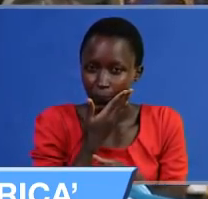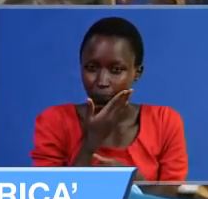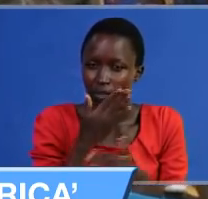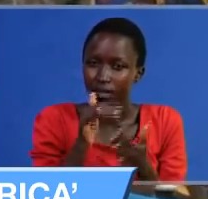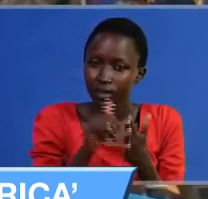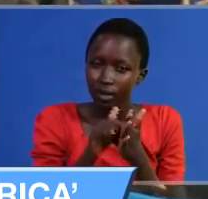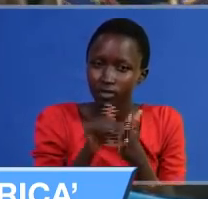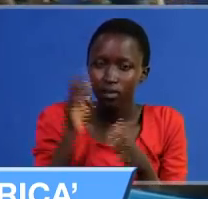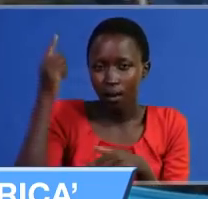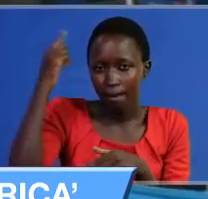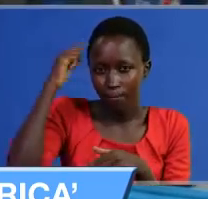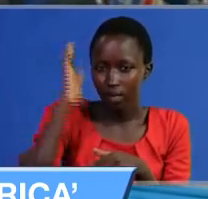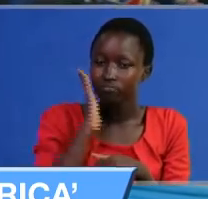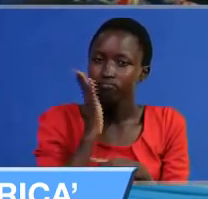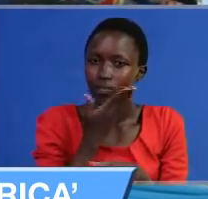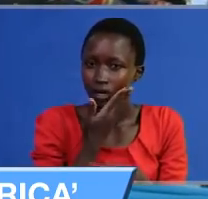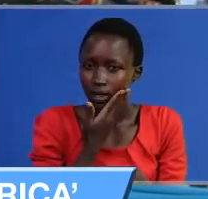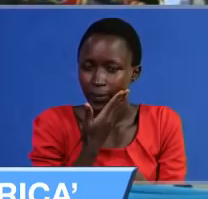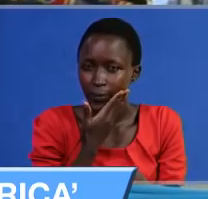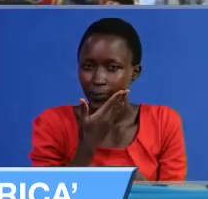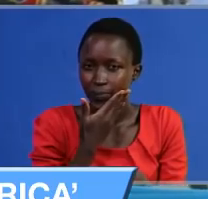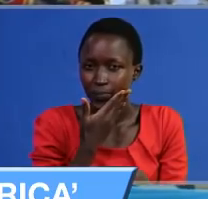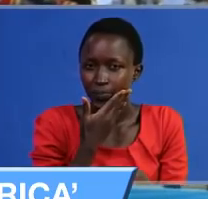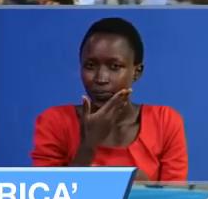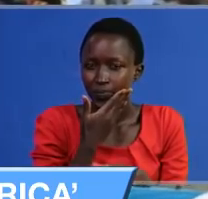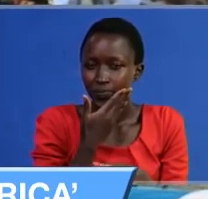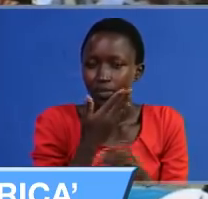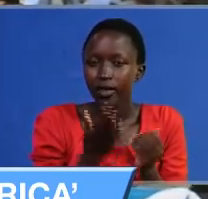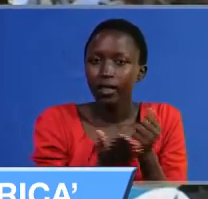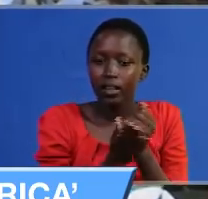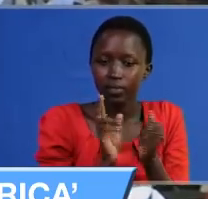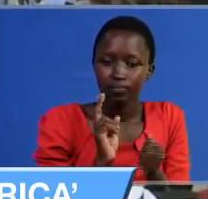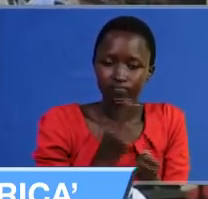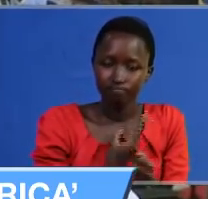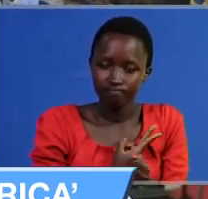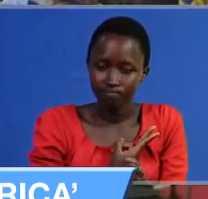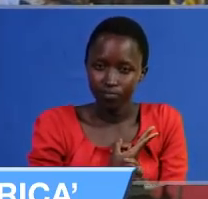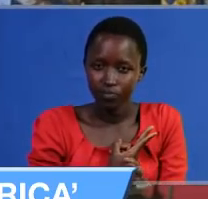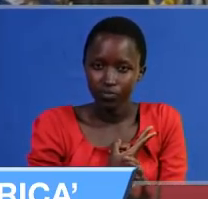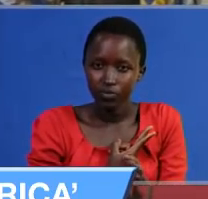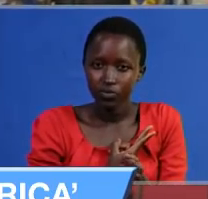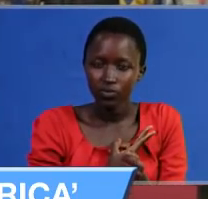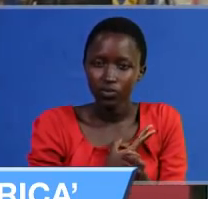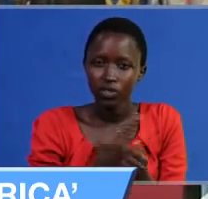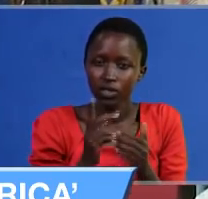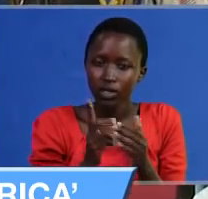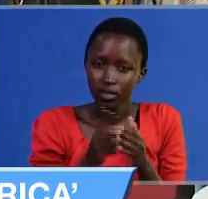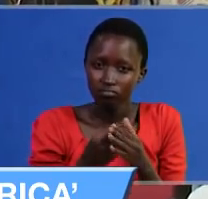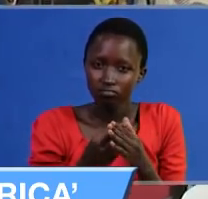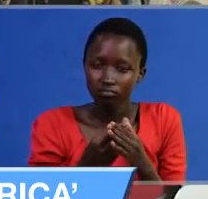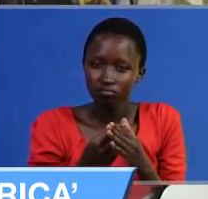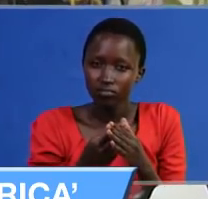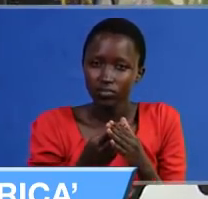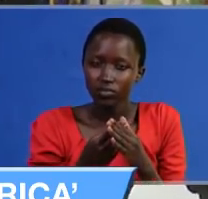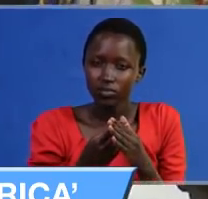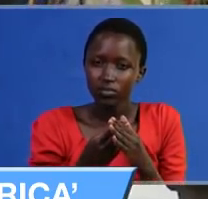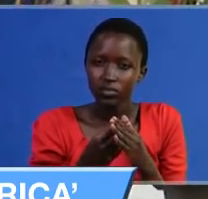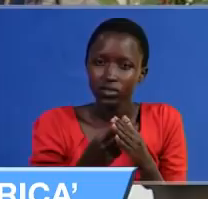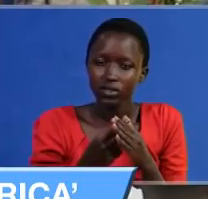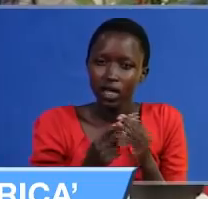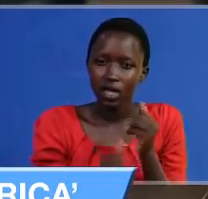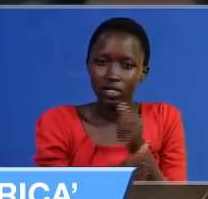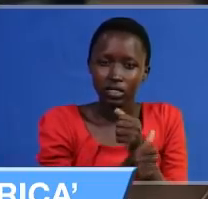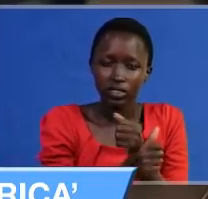Now that black pigmentation is to enable us filter out the